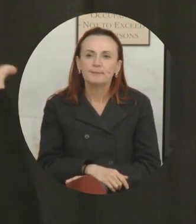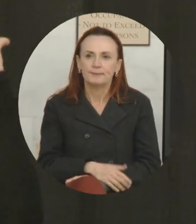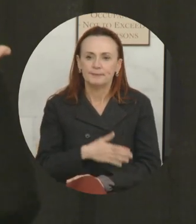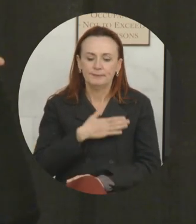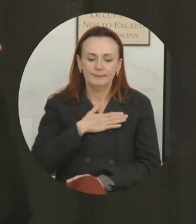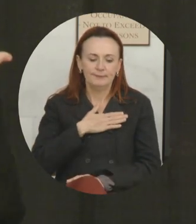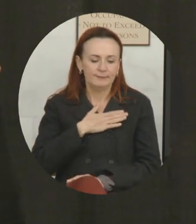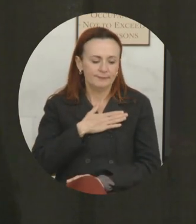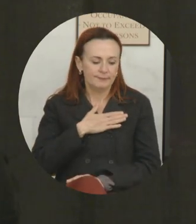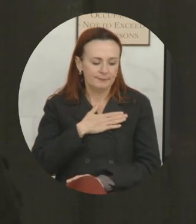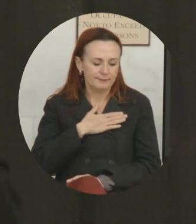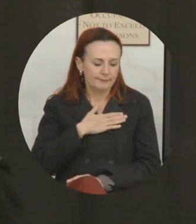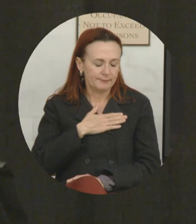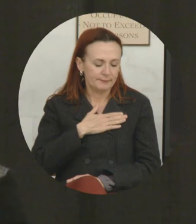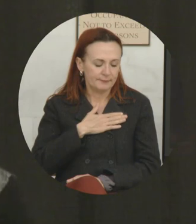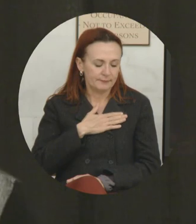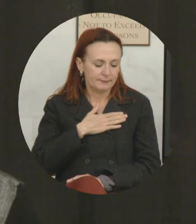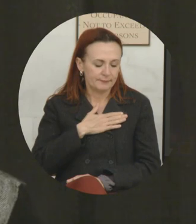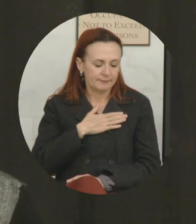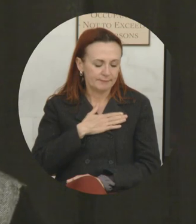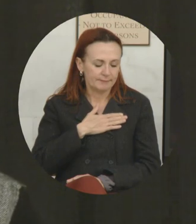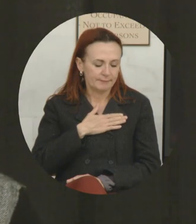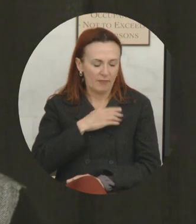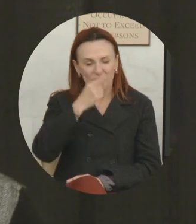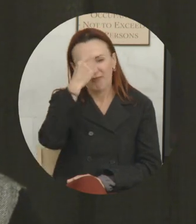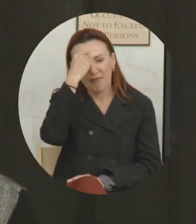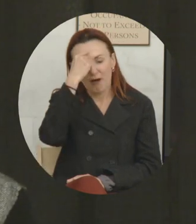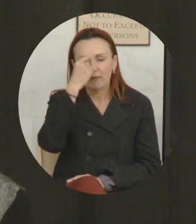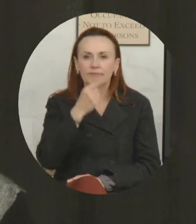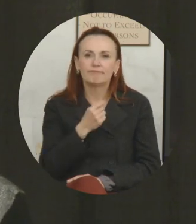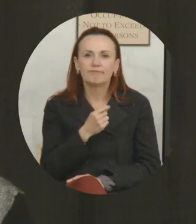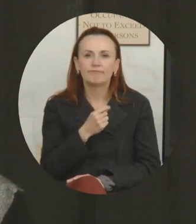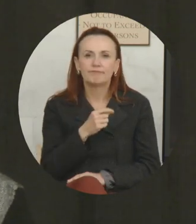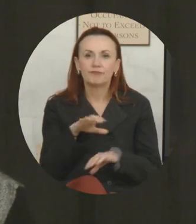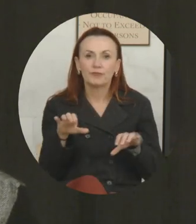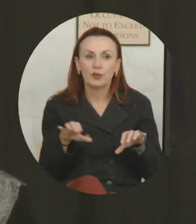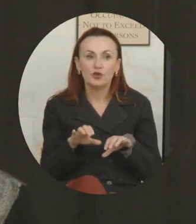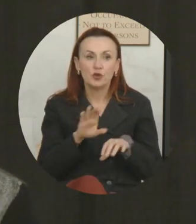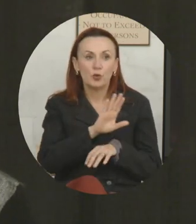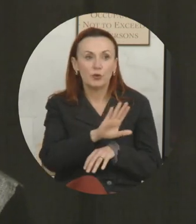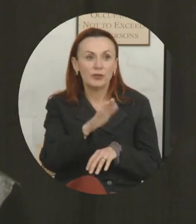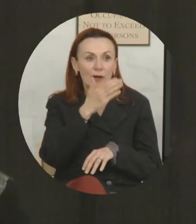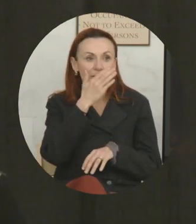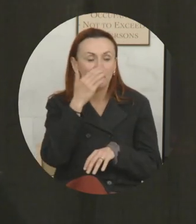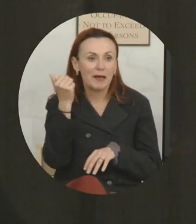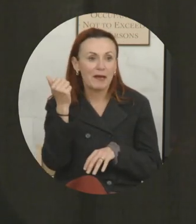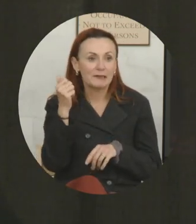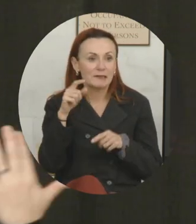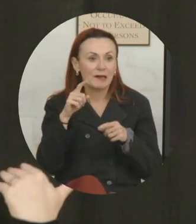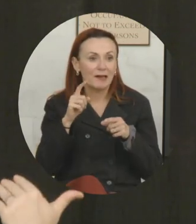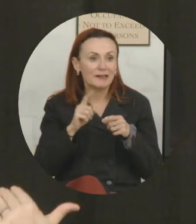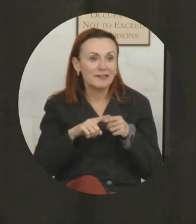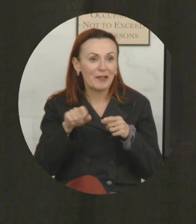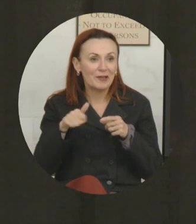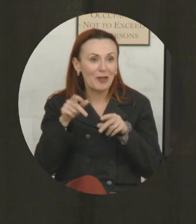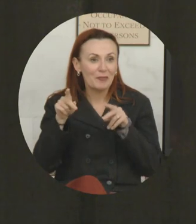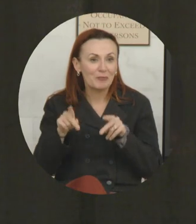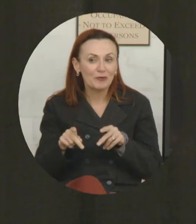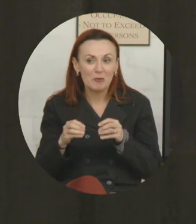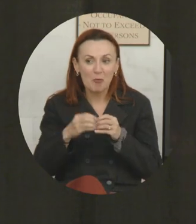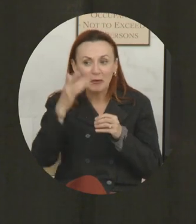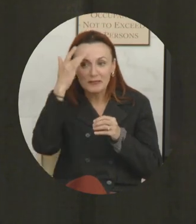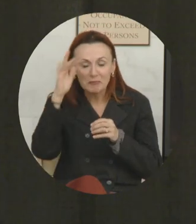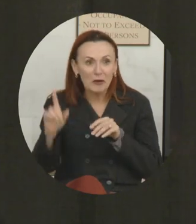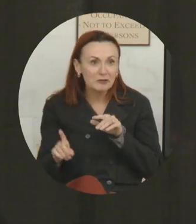my kind of train of thought is, do the best you can until someone smarter comes to relieve you.